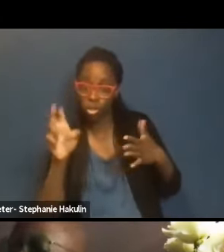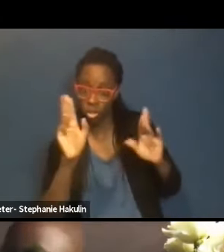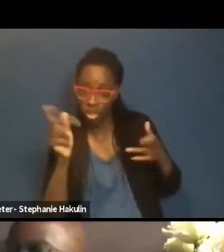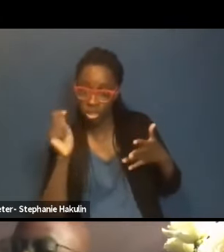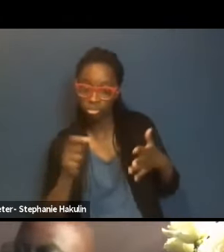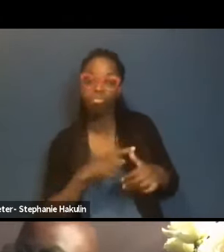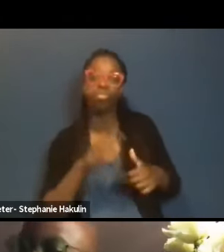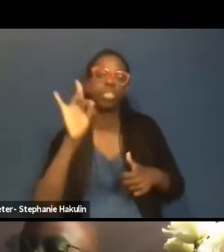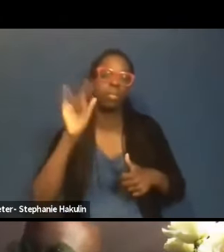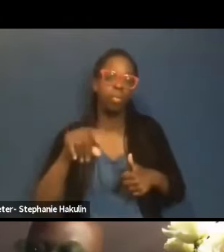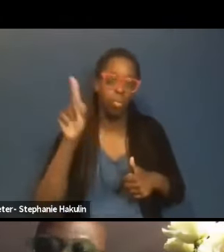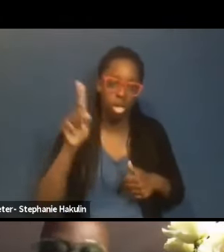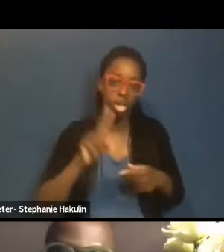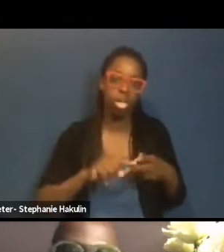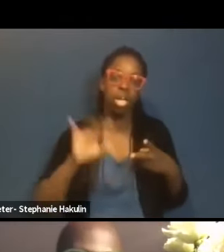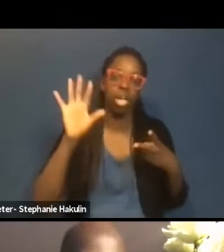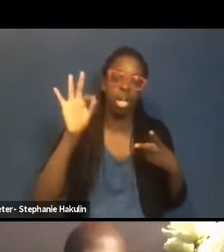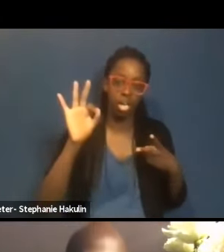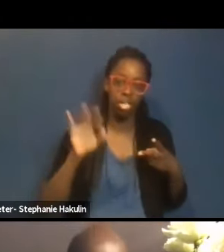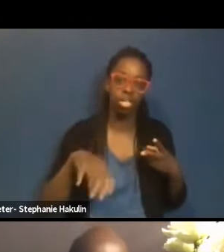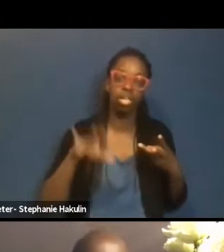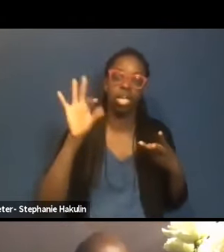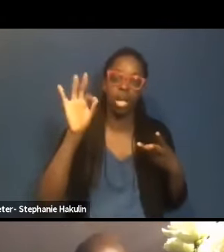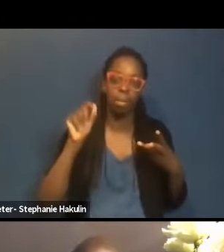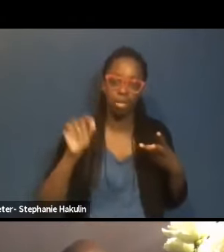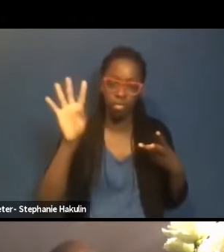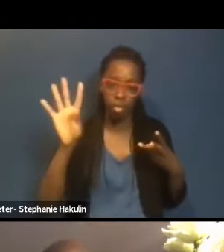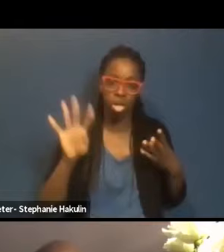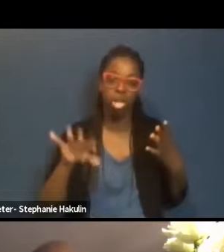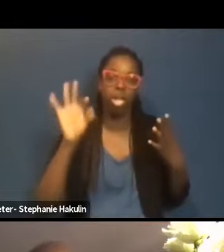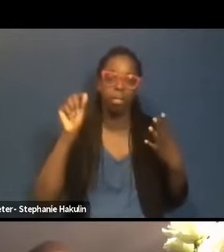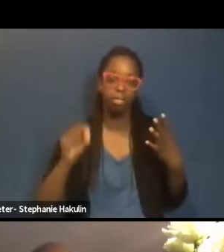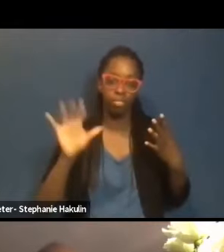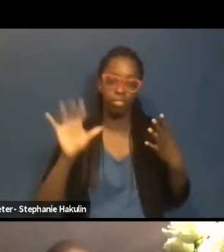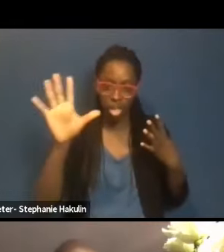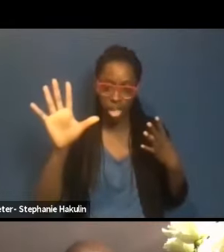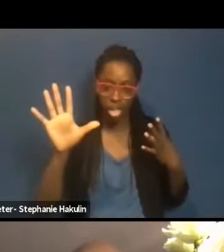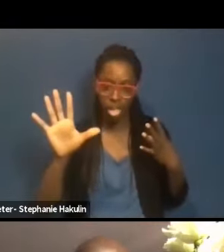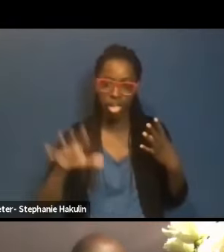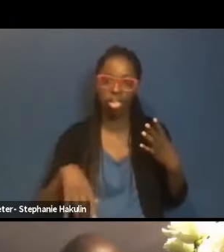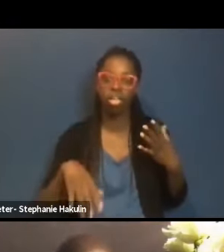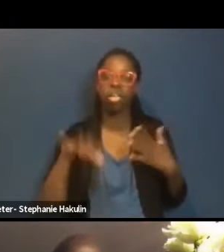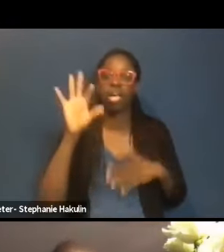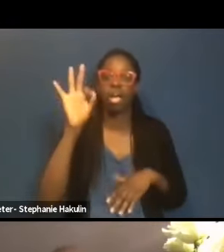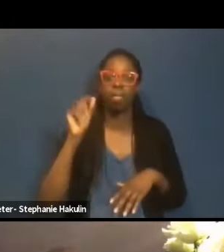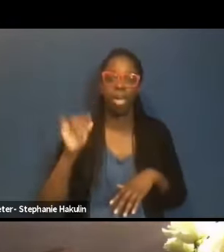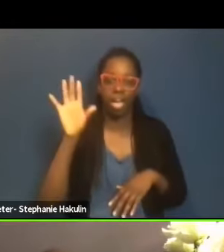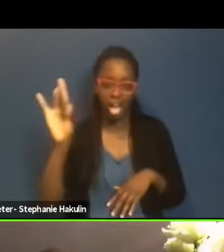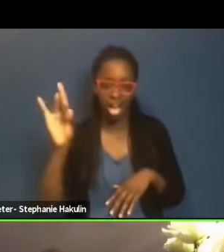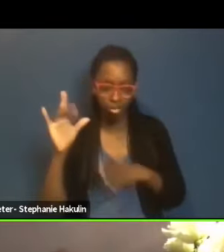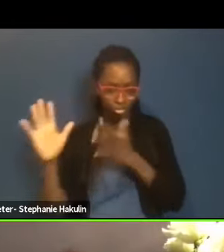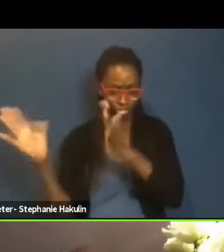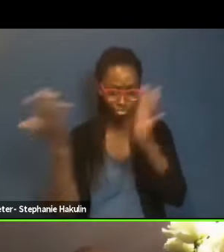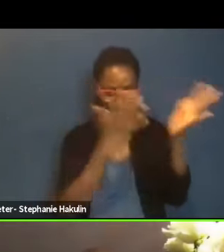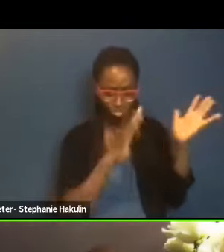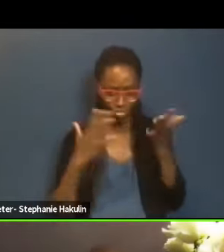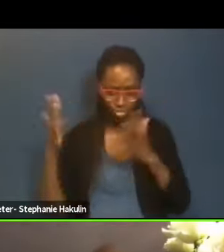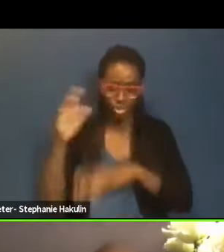have a 9.4. We have a 9.5 and a 9.8. Give it up for St. Louis, y'all. Okay, all